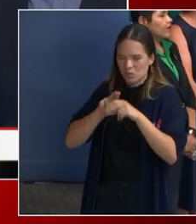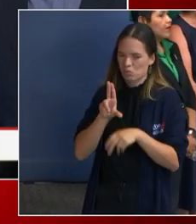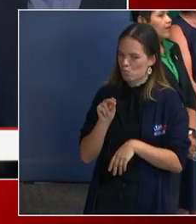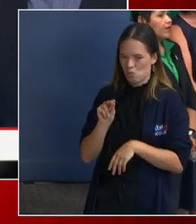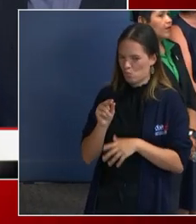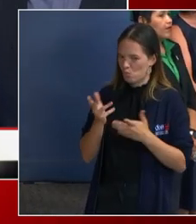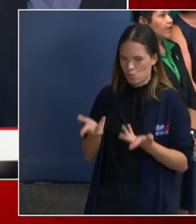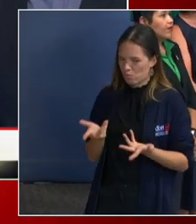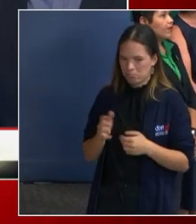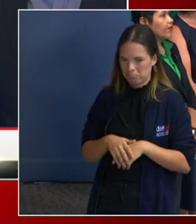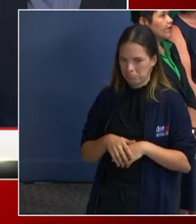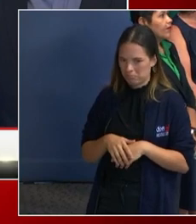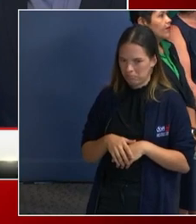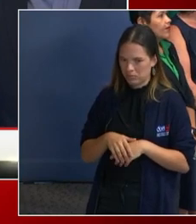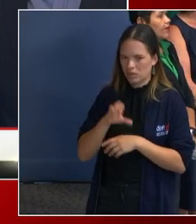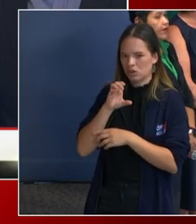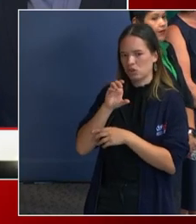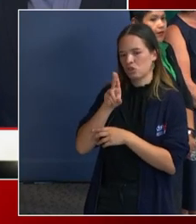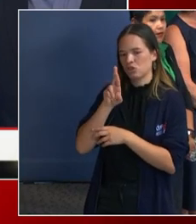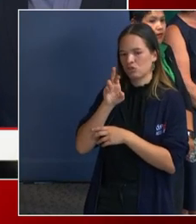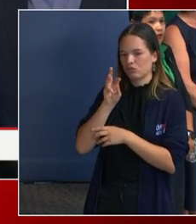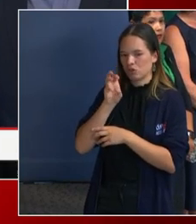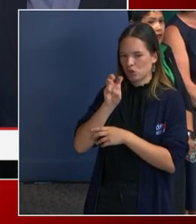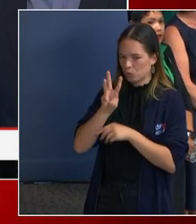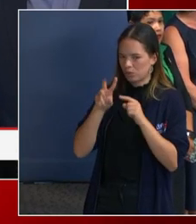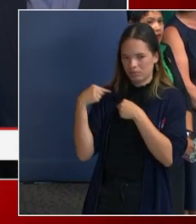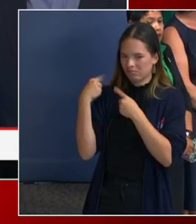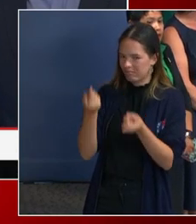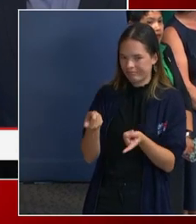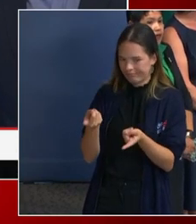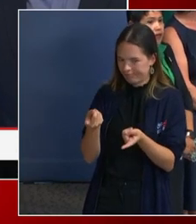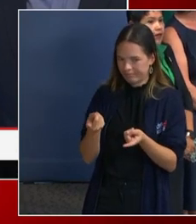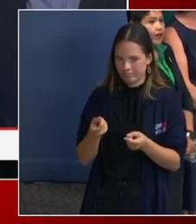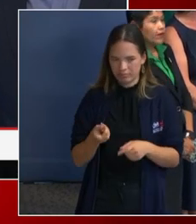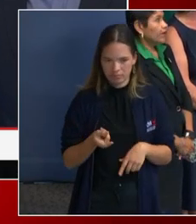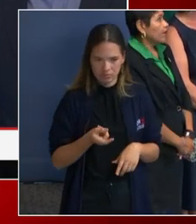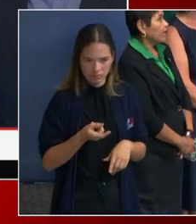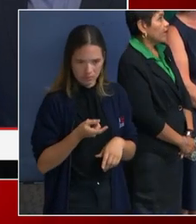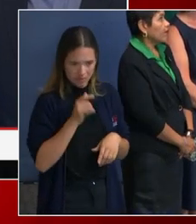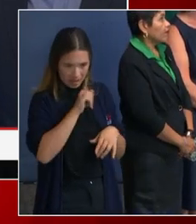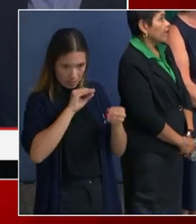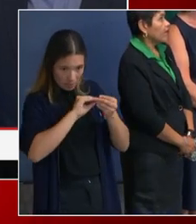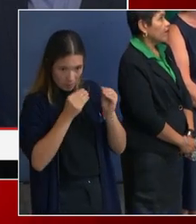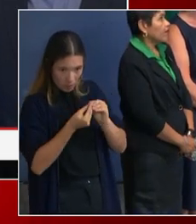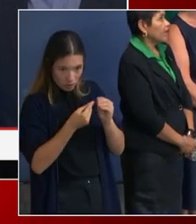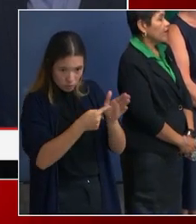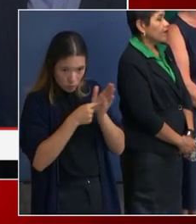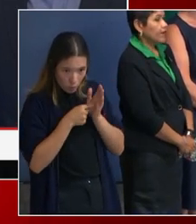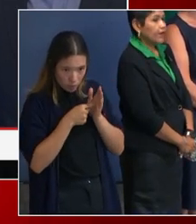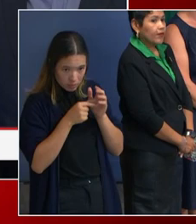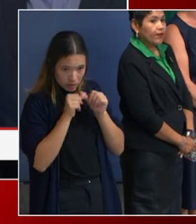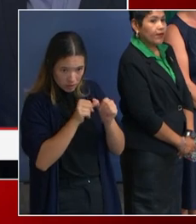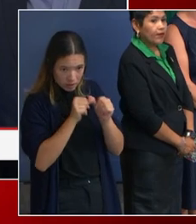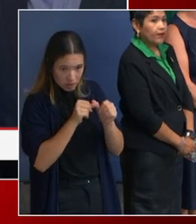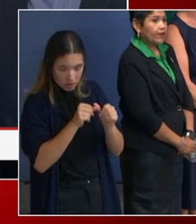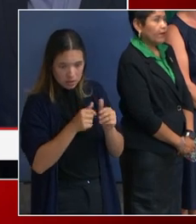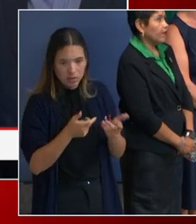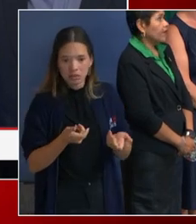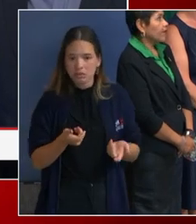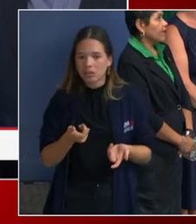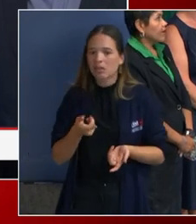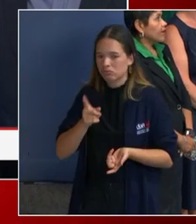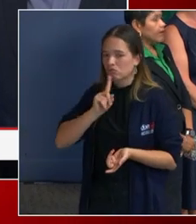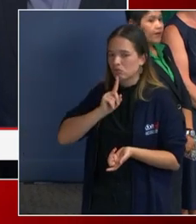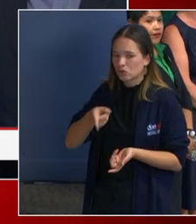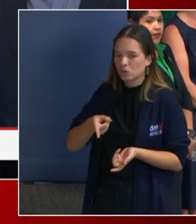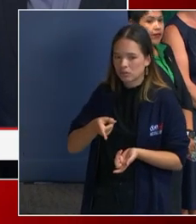the curfew is in place. It's an act that's been in since 1995. We can talk with MPD and get those numbers. Sure. Today? We can get those numbers for you,